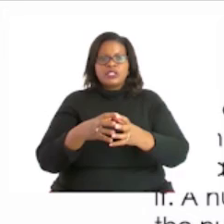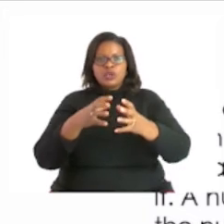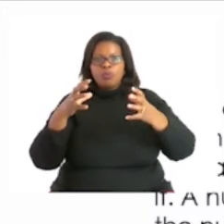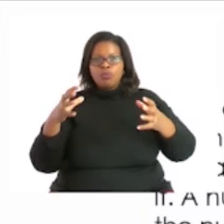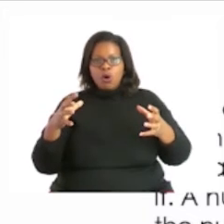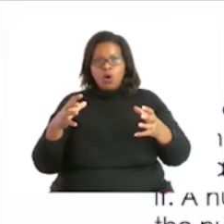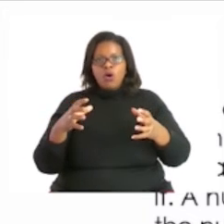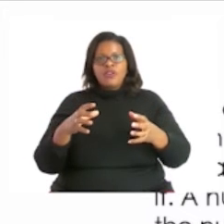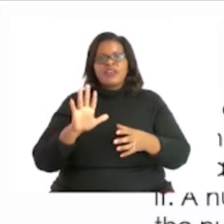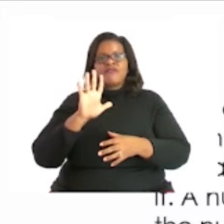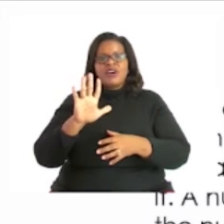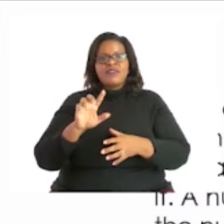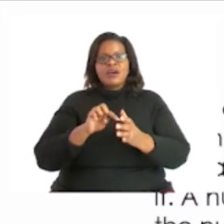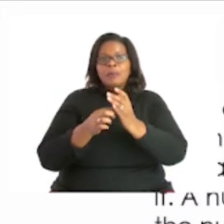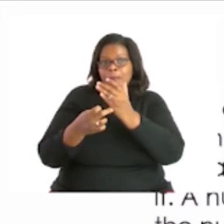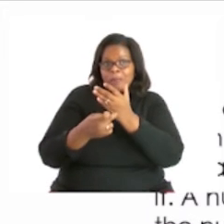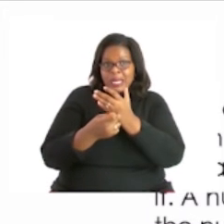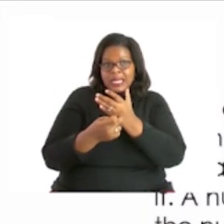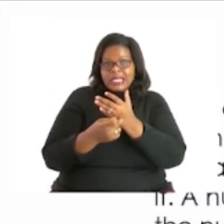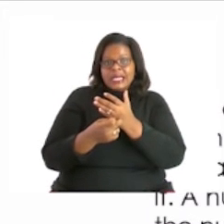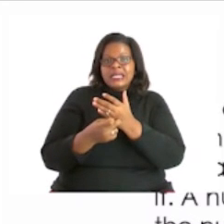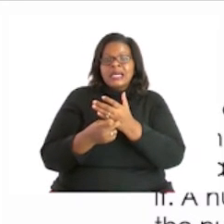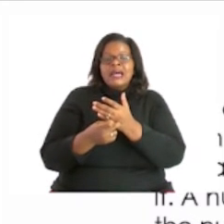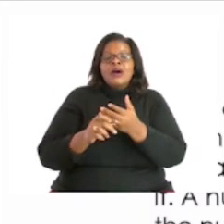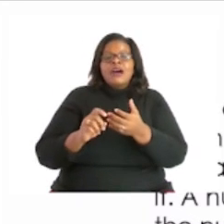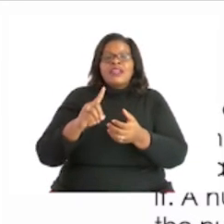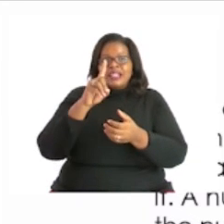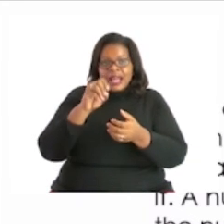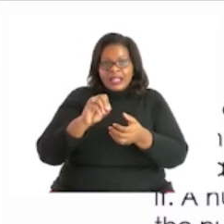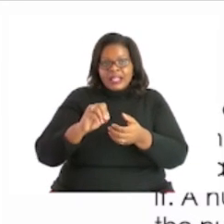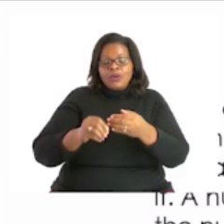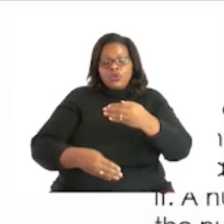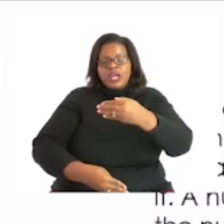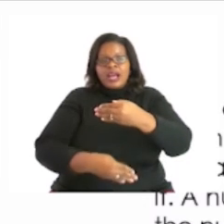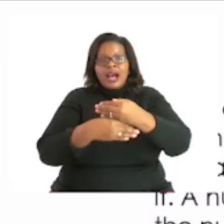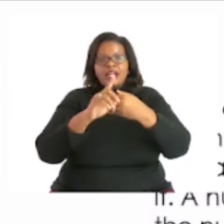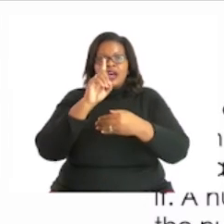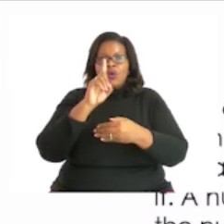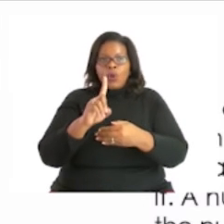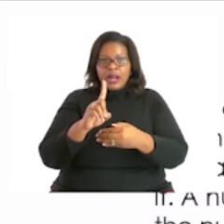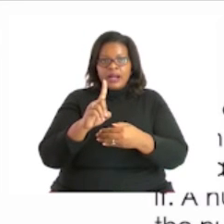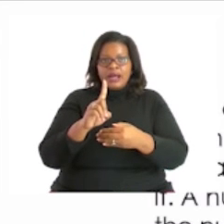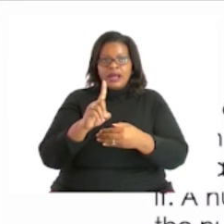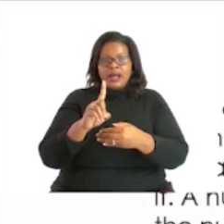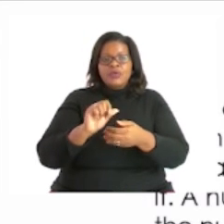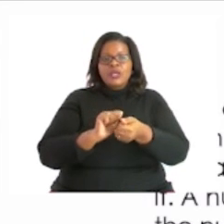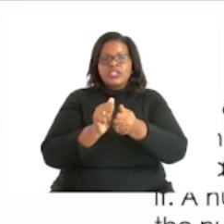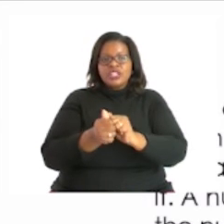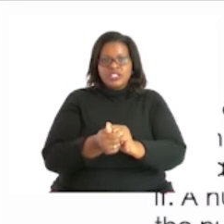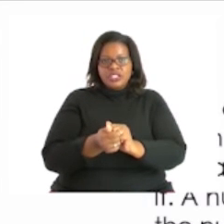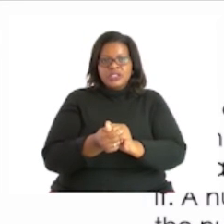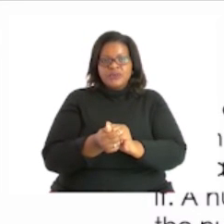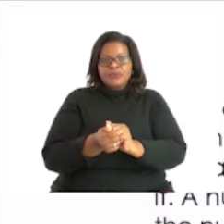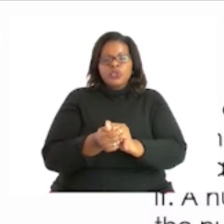5, so that allows the 10 to become 1 bigger. So if we go to our example, we will say our unit is